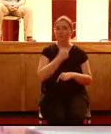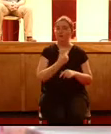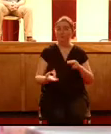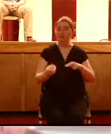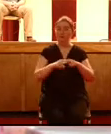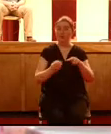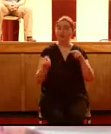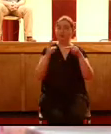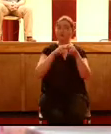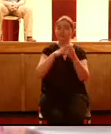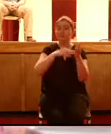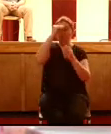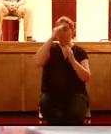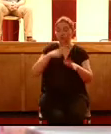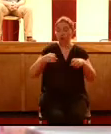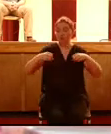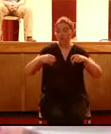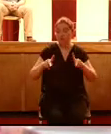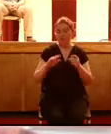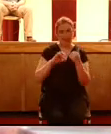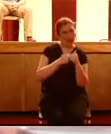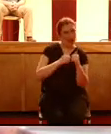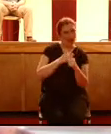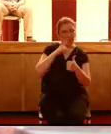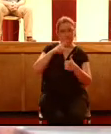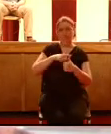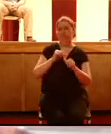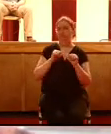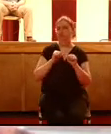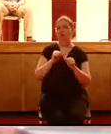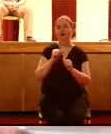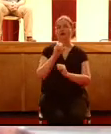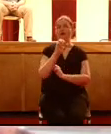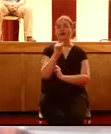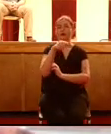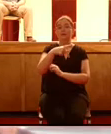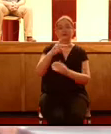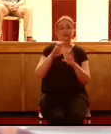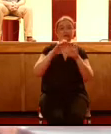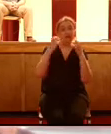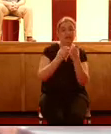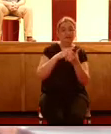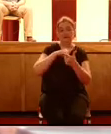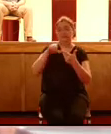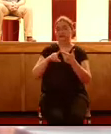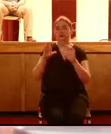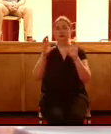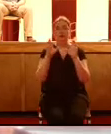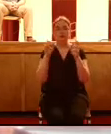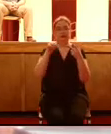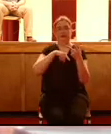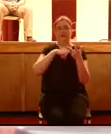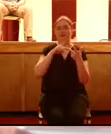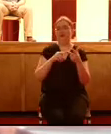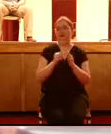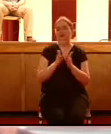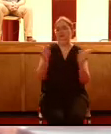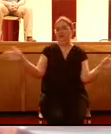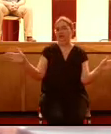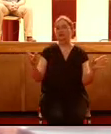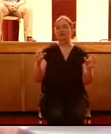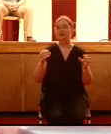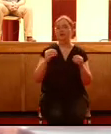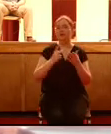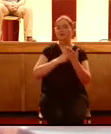student opportunities by expanding dual enrollment, AP classes, industry certifications, expanding programs like band,